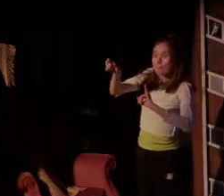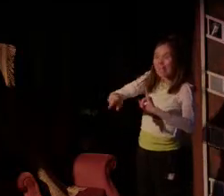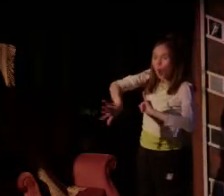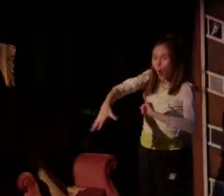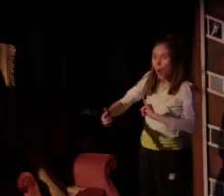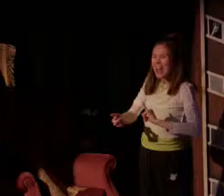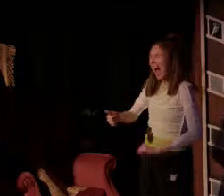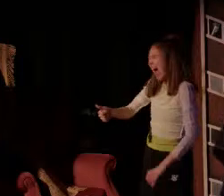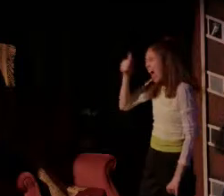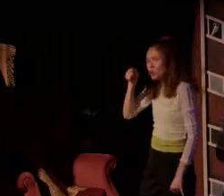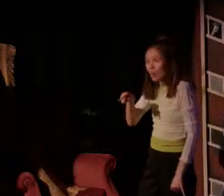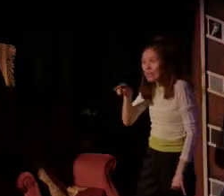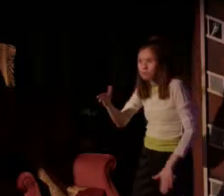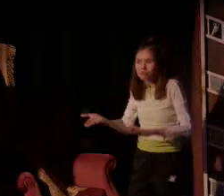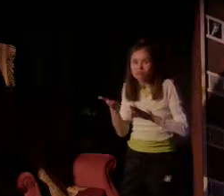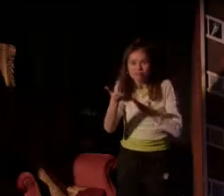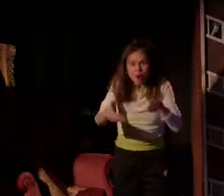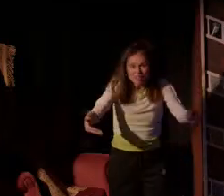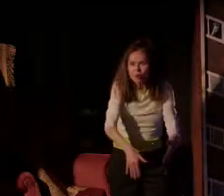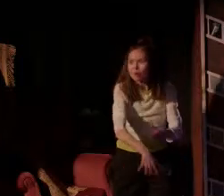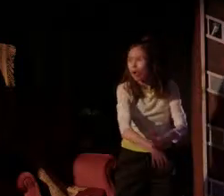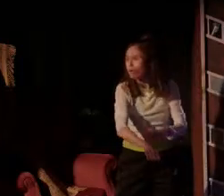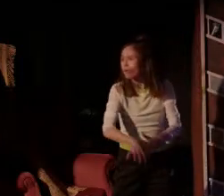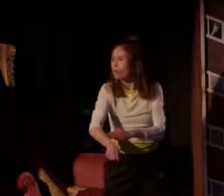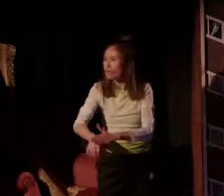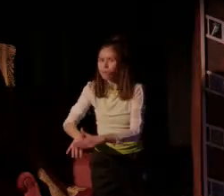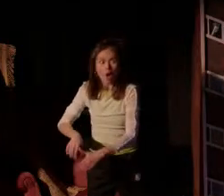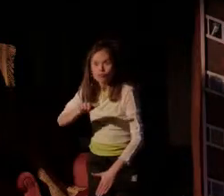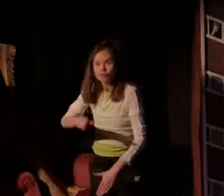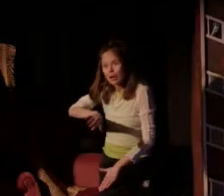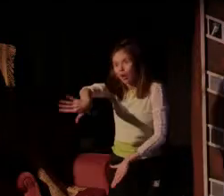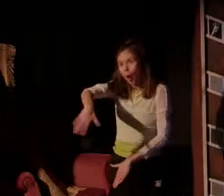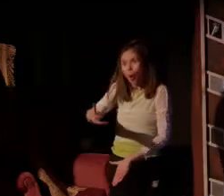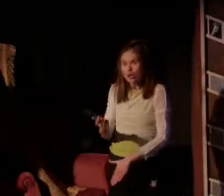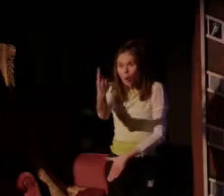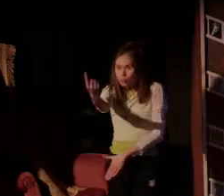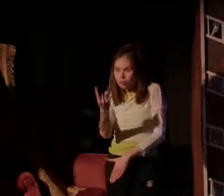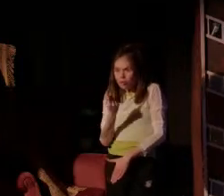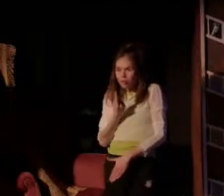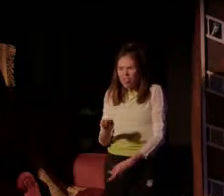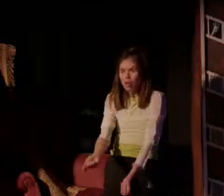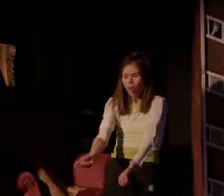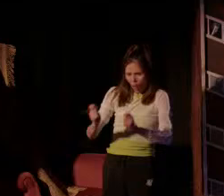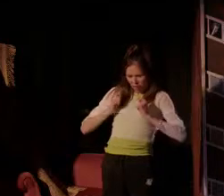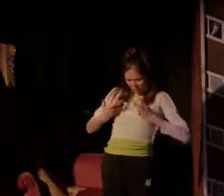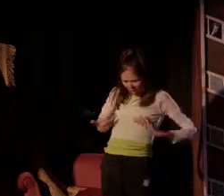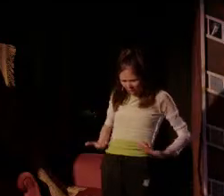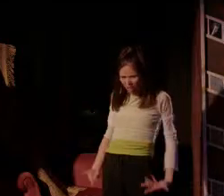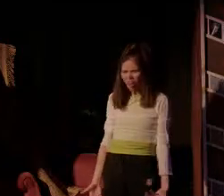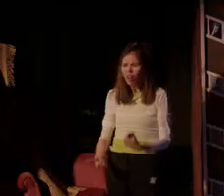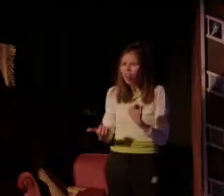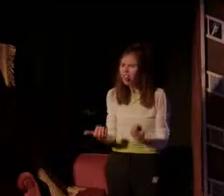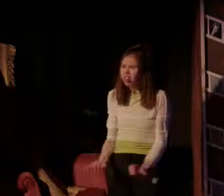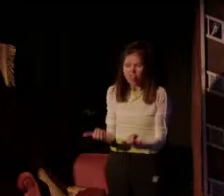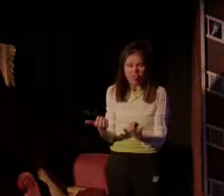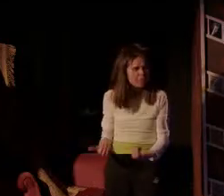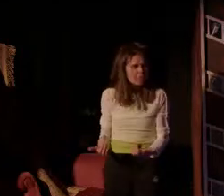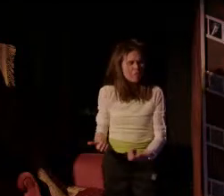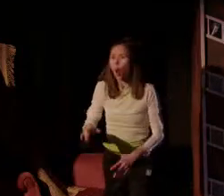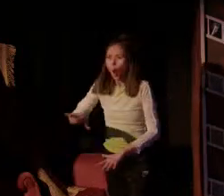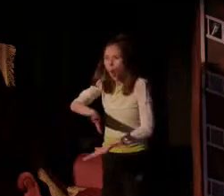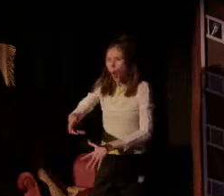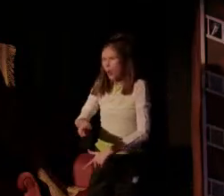robs funerals, fairs, and festivals. Yeah, and he put these rags upon me. Oh, there's no more cowardly rogue in all of Bohemia!